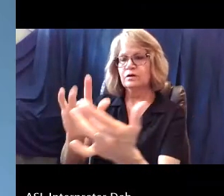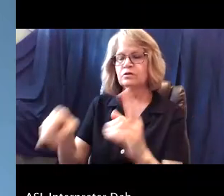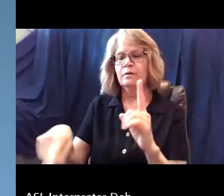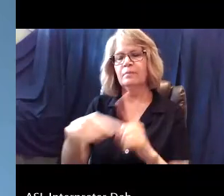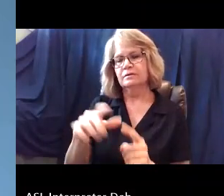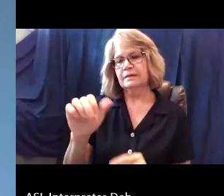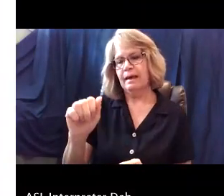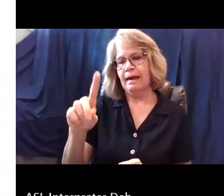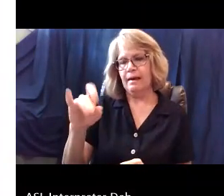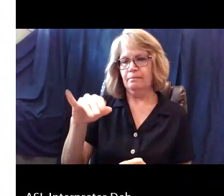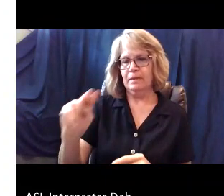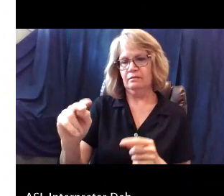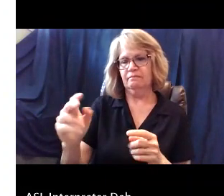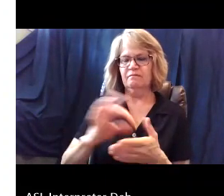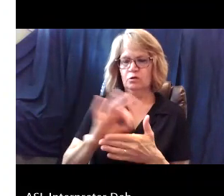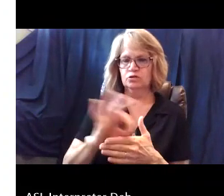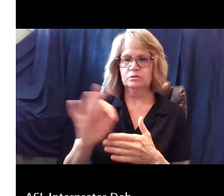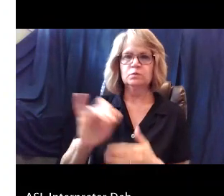as well.